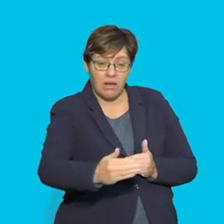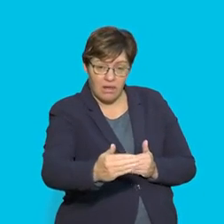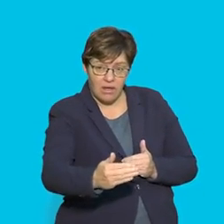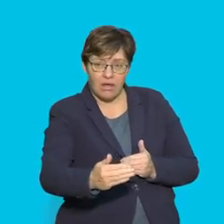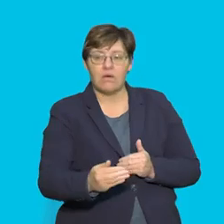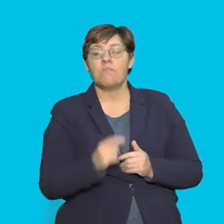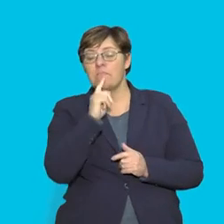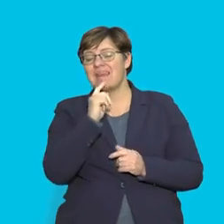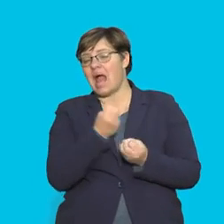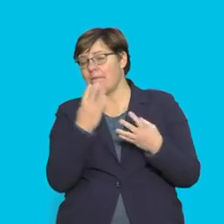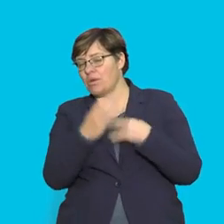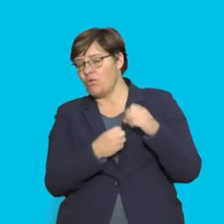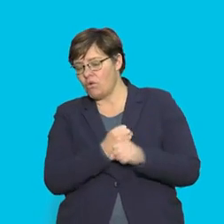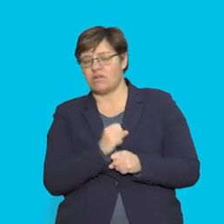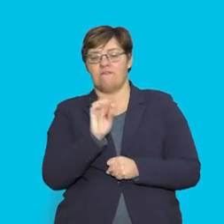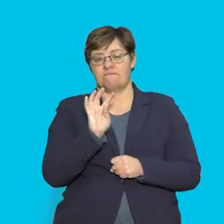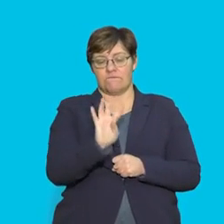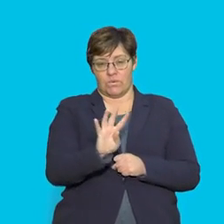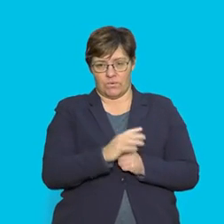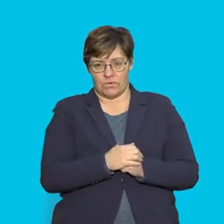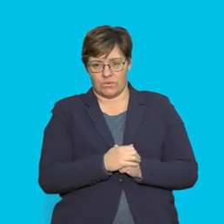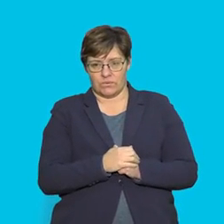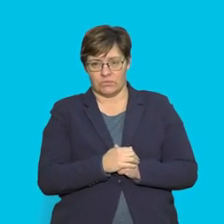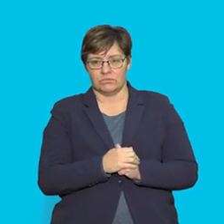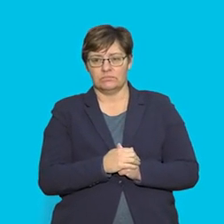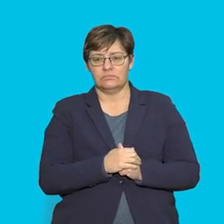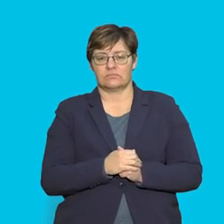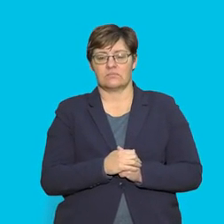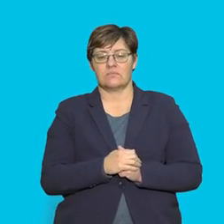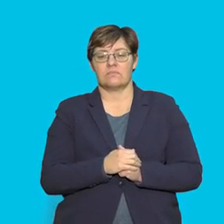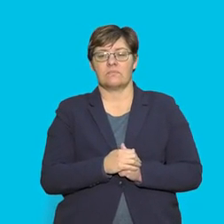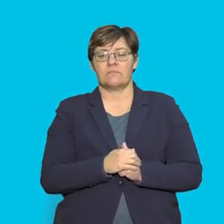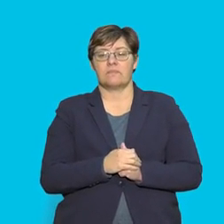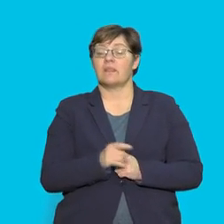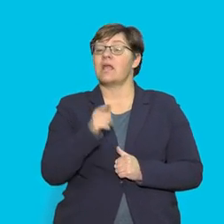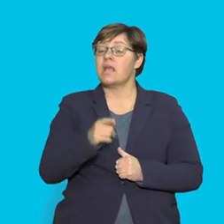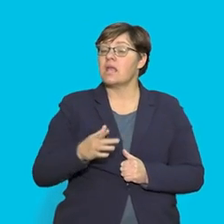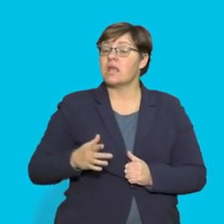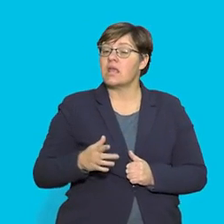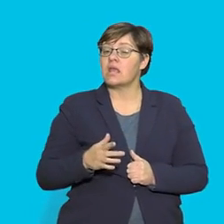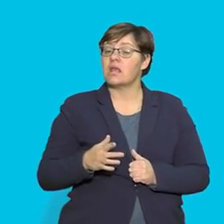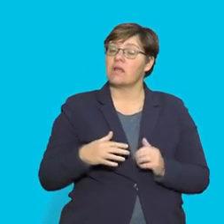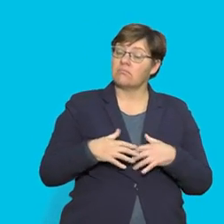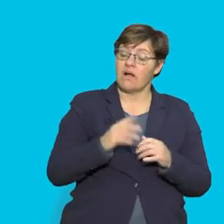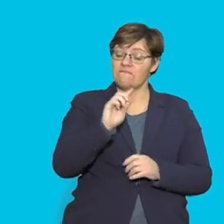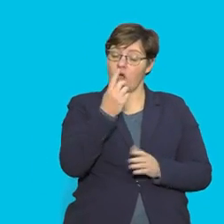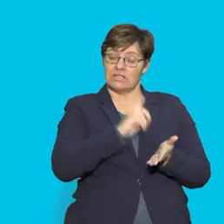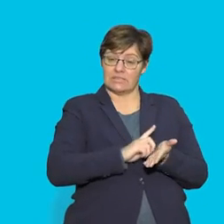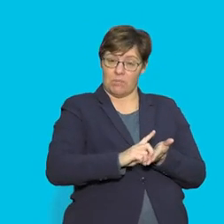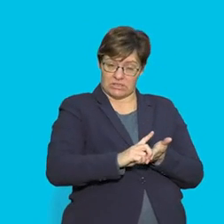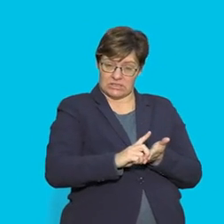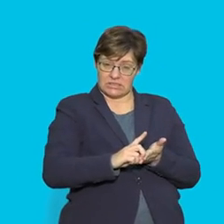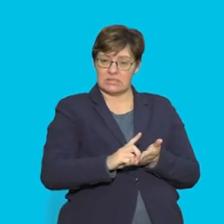next 4 years, right? So not for that way, the next 4 years.